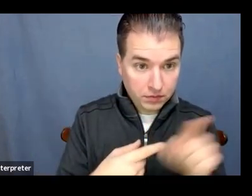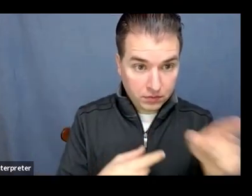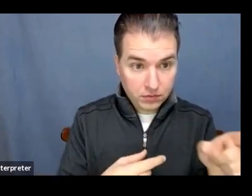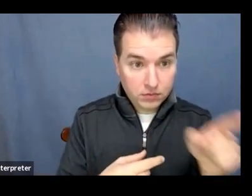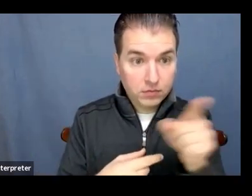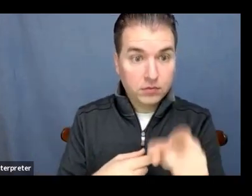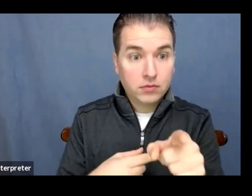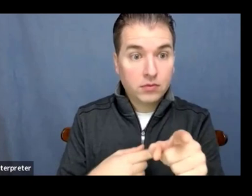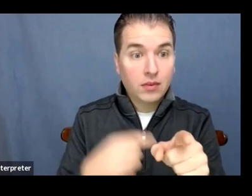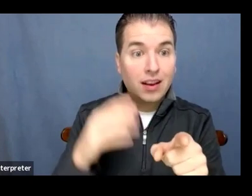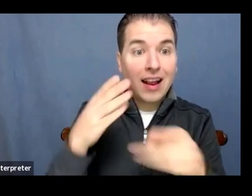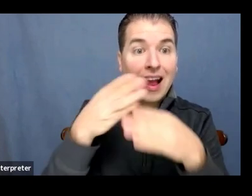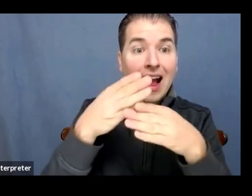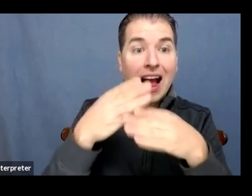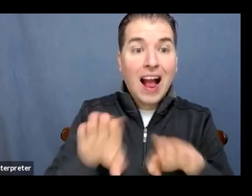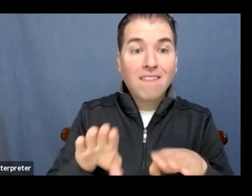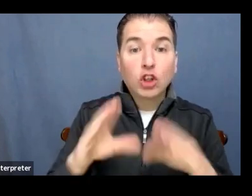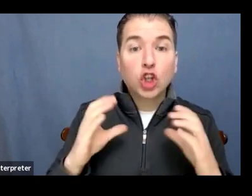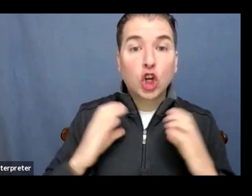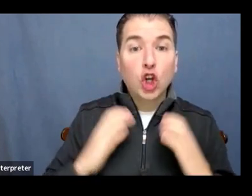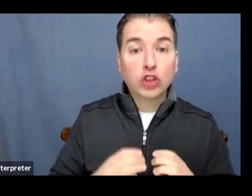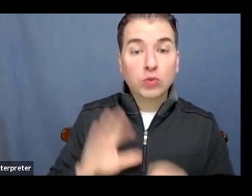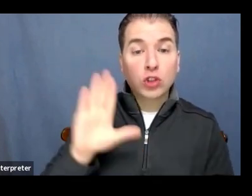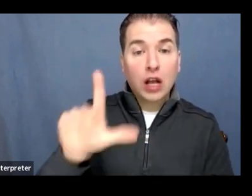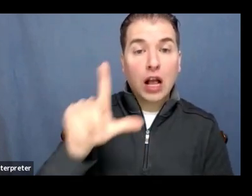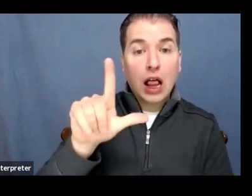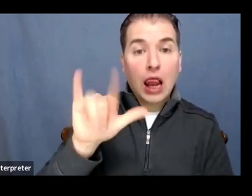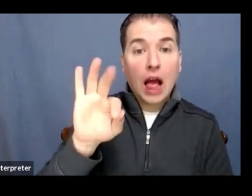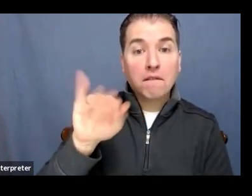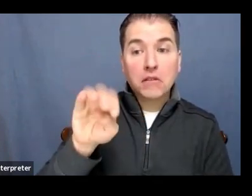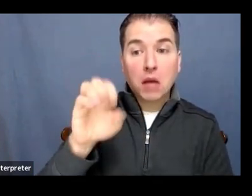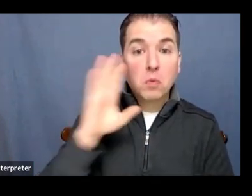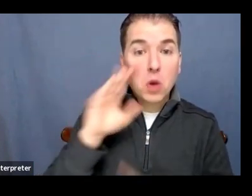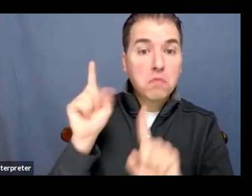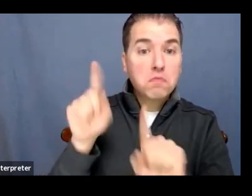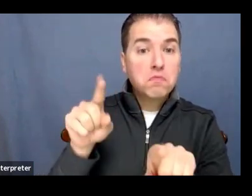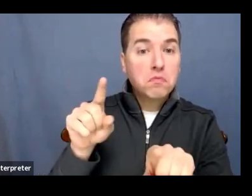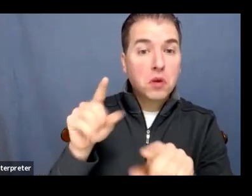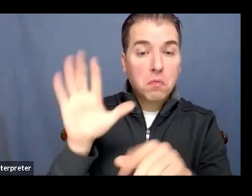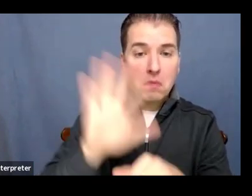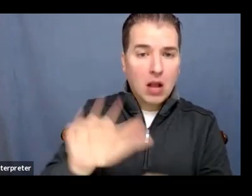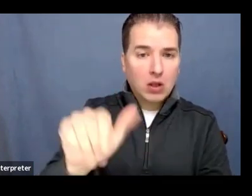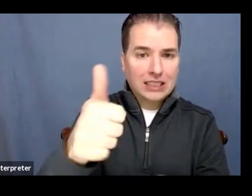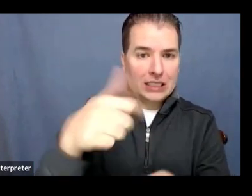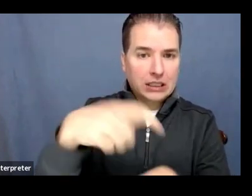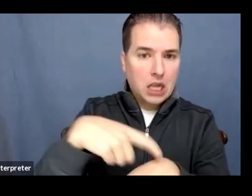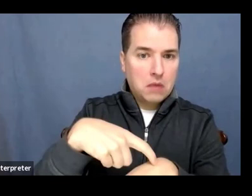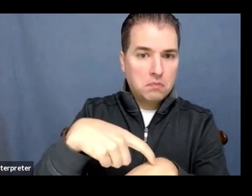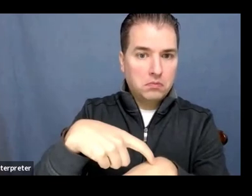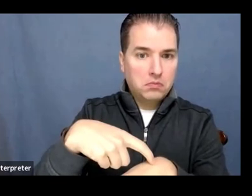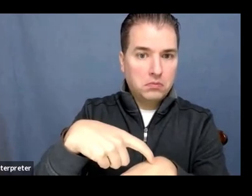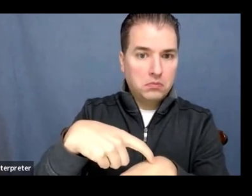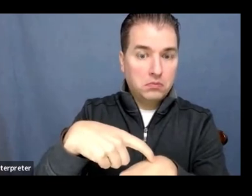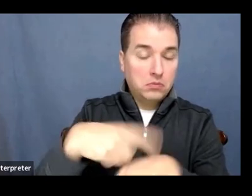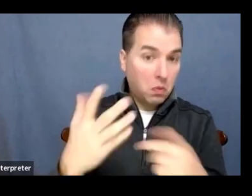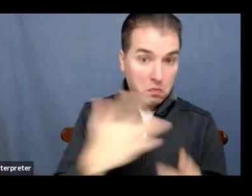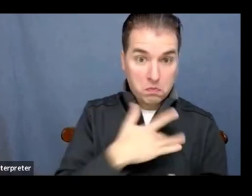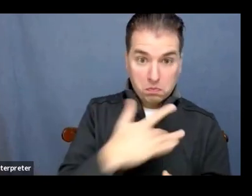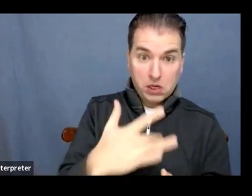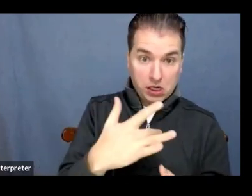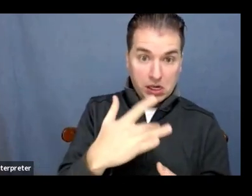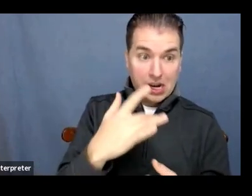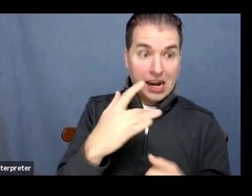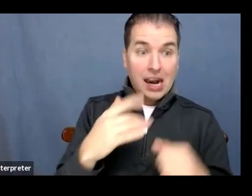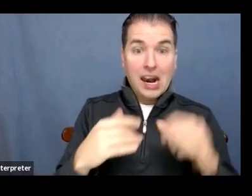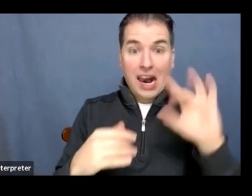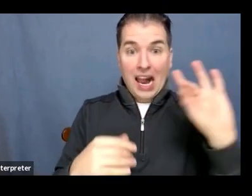I know based on research are $8 per purchase, 3 purchases per month, and my